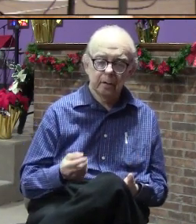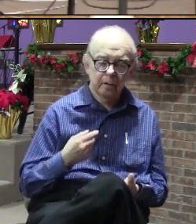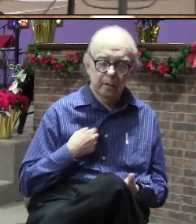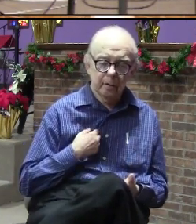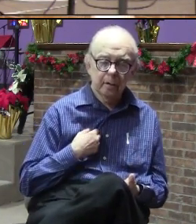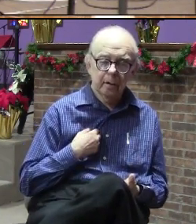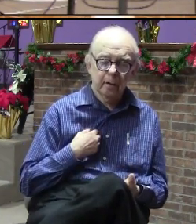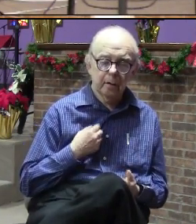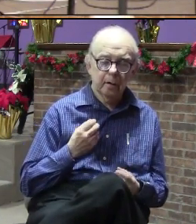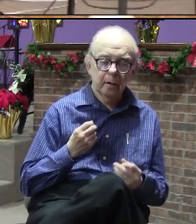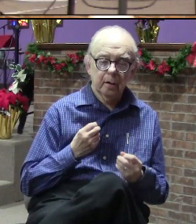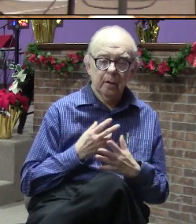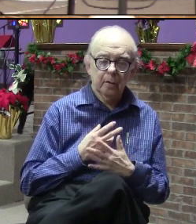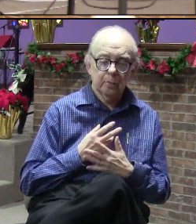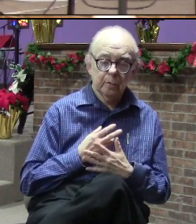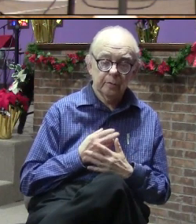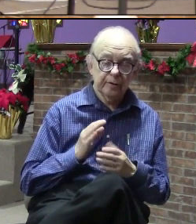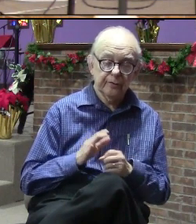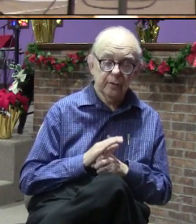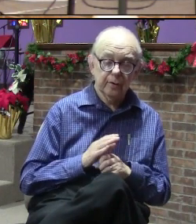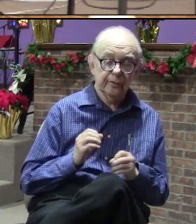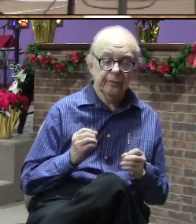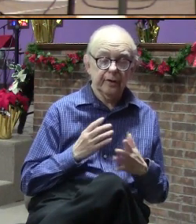to be terrified and full of fear.